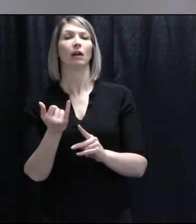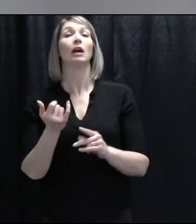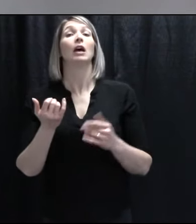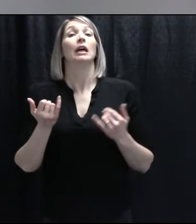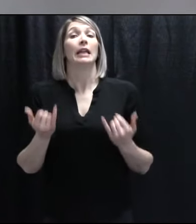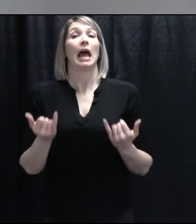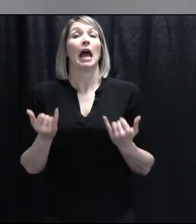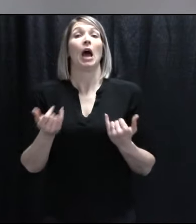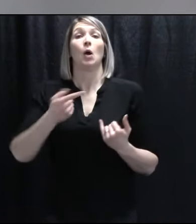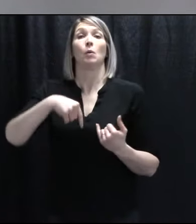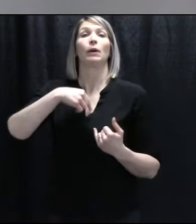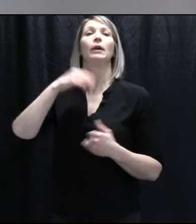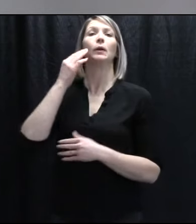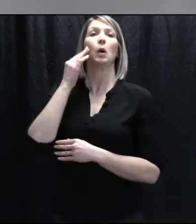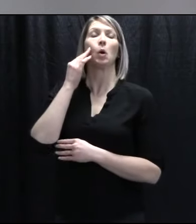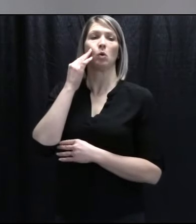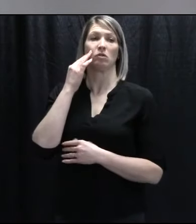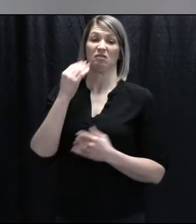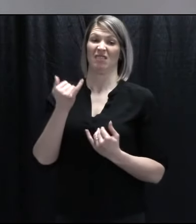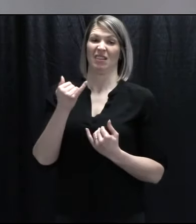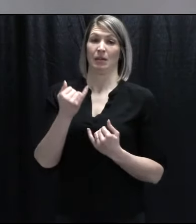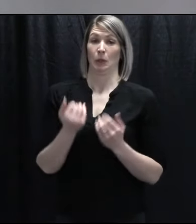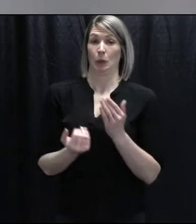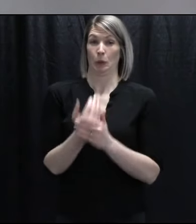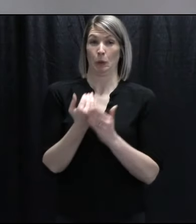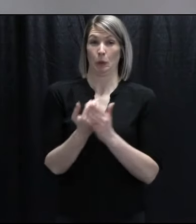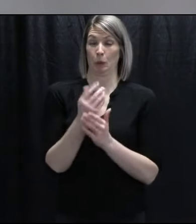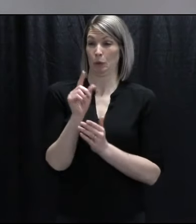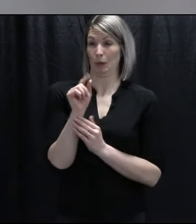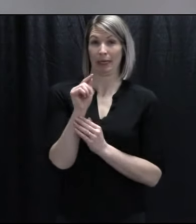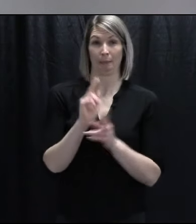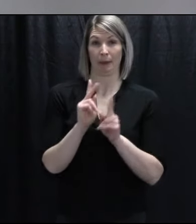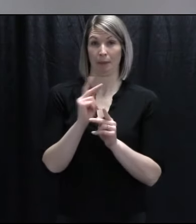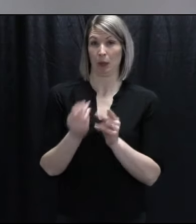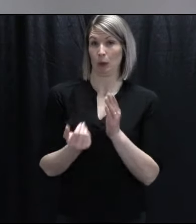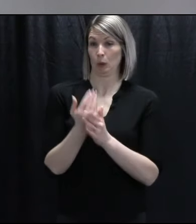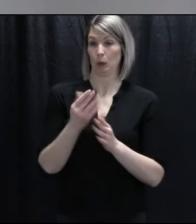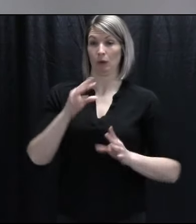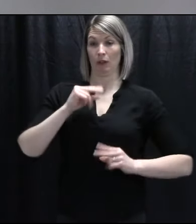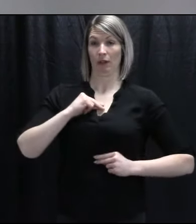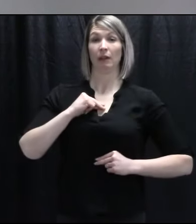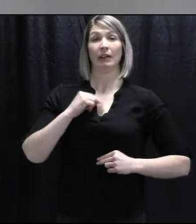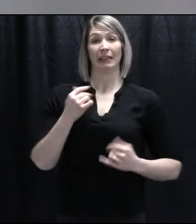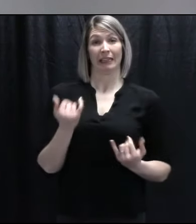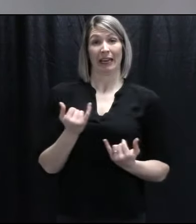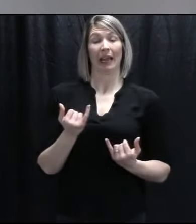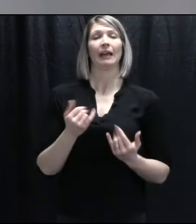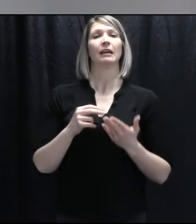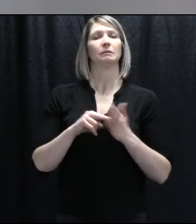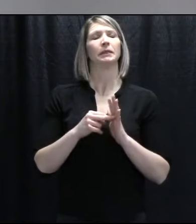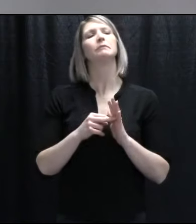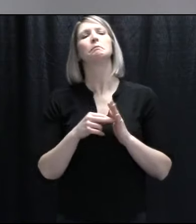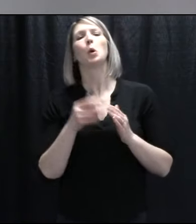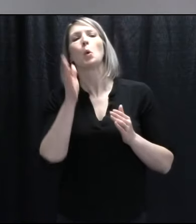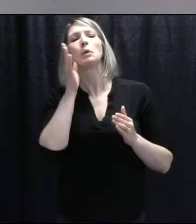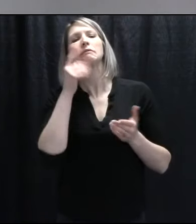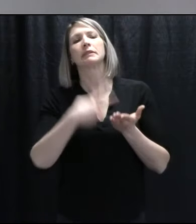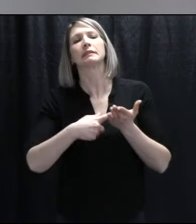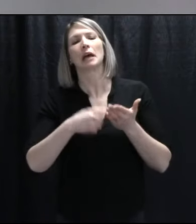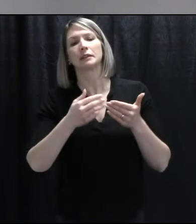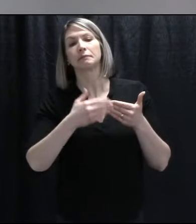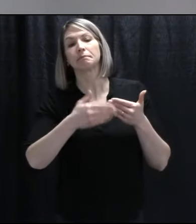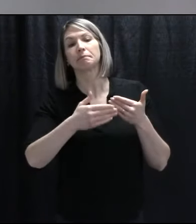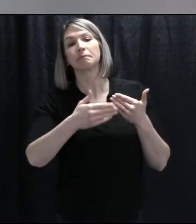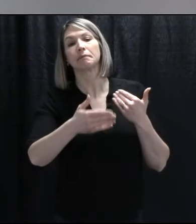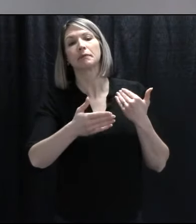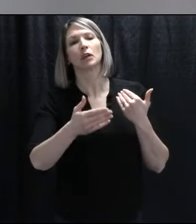another hotspot like we did with calls, then that would be a discussion that we would have. At the moment, though, we have not